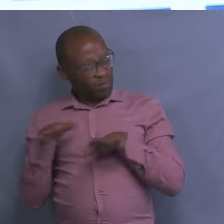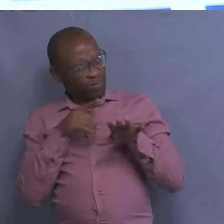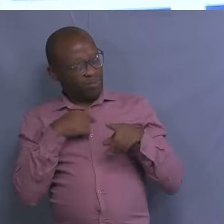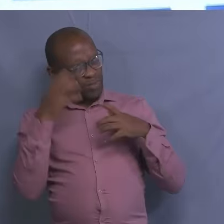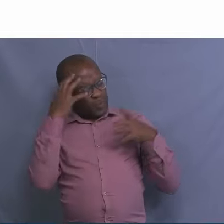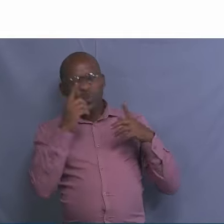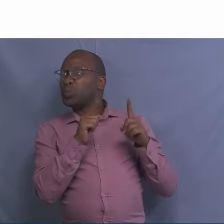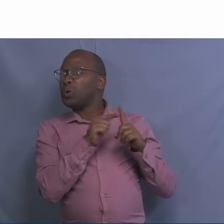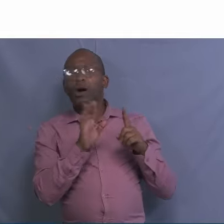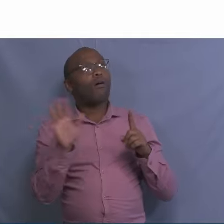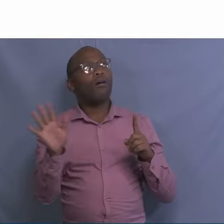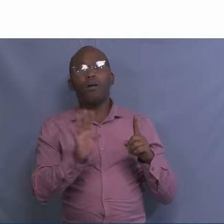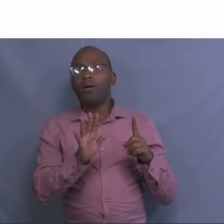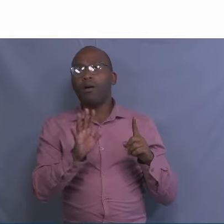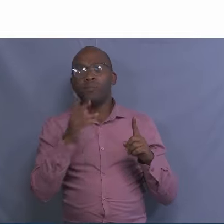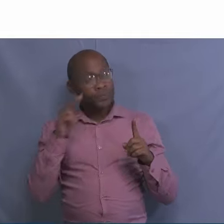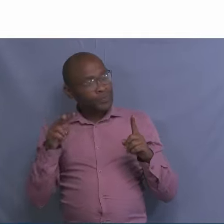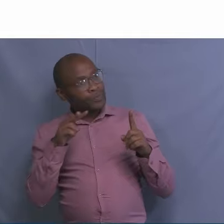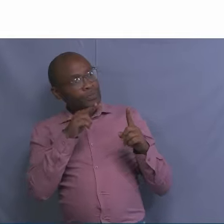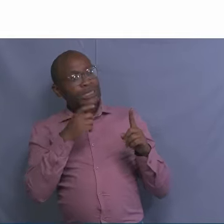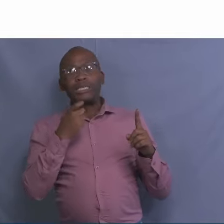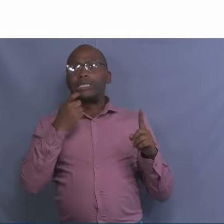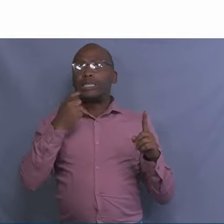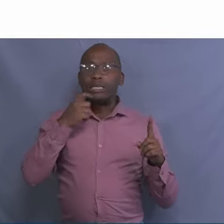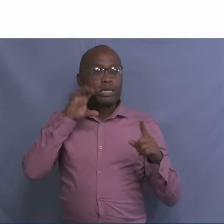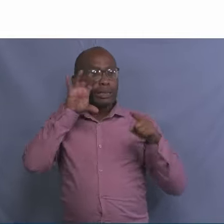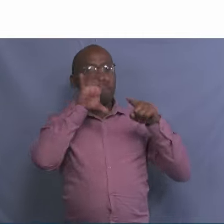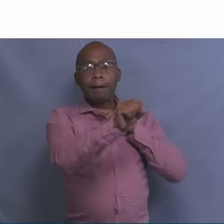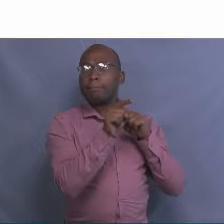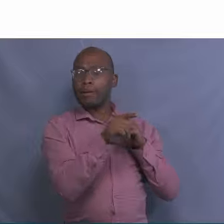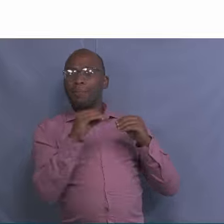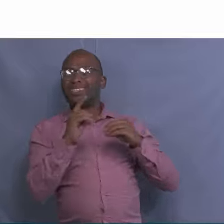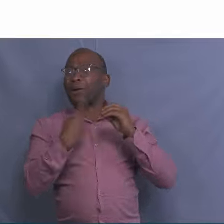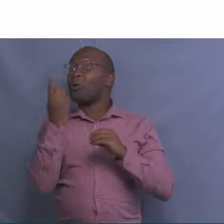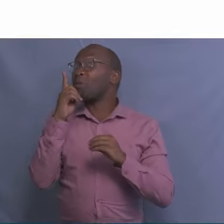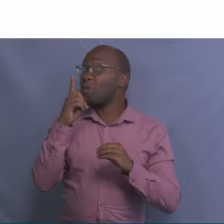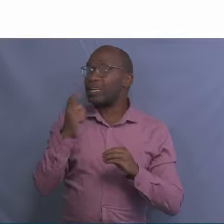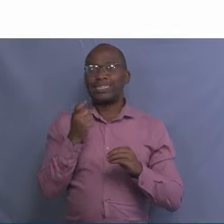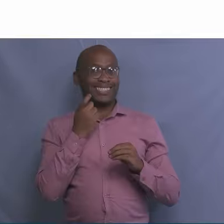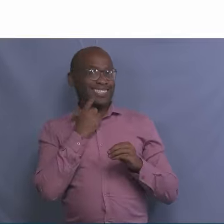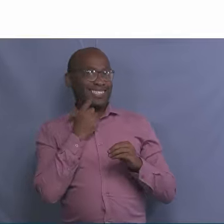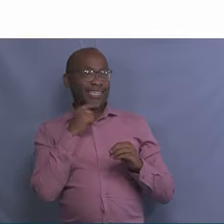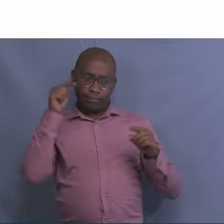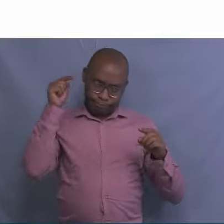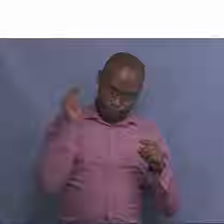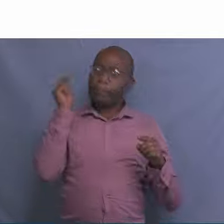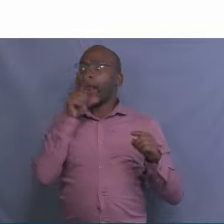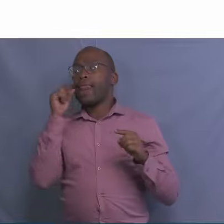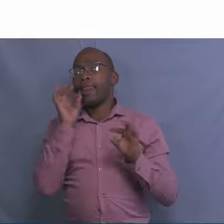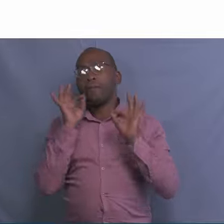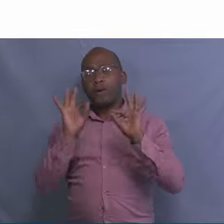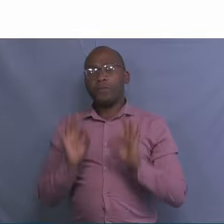was. The name must be unique. No other business should be using the name of the business, and obviously